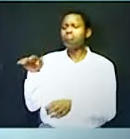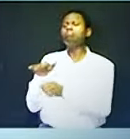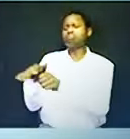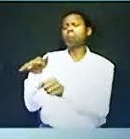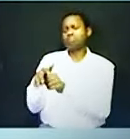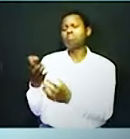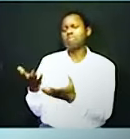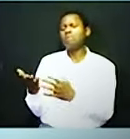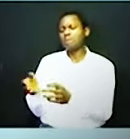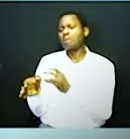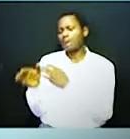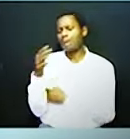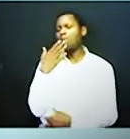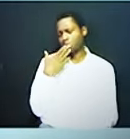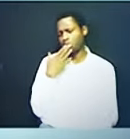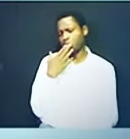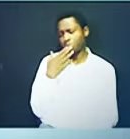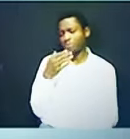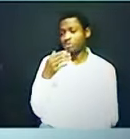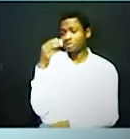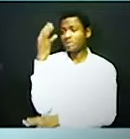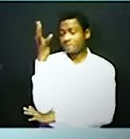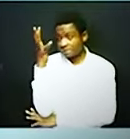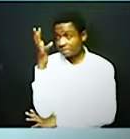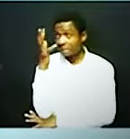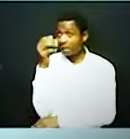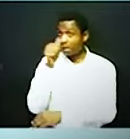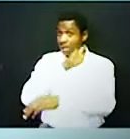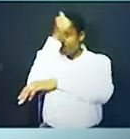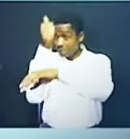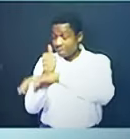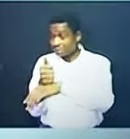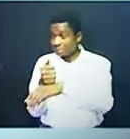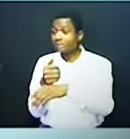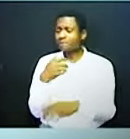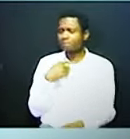At least we see tree, we see mountain, oh, there is God.